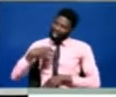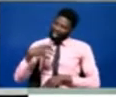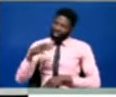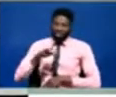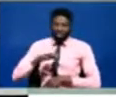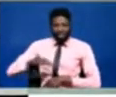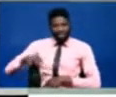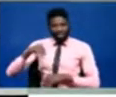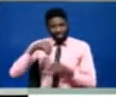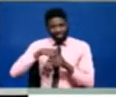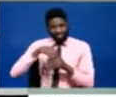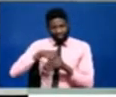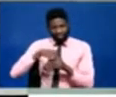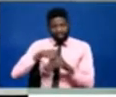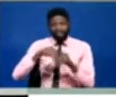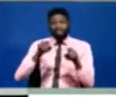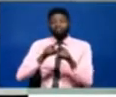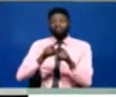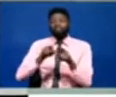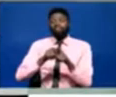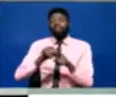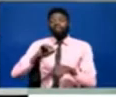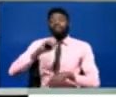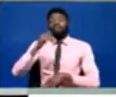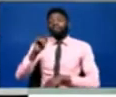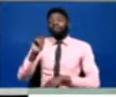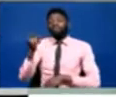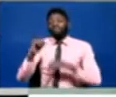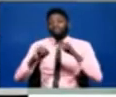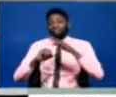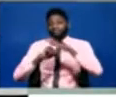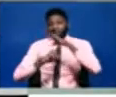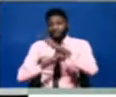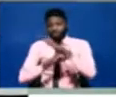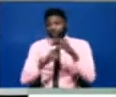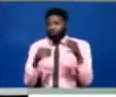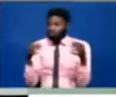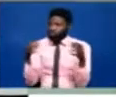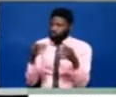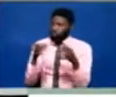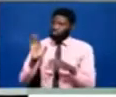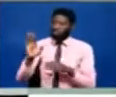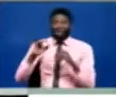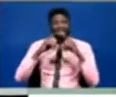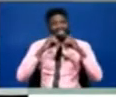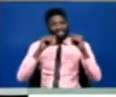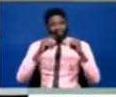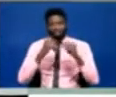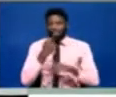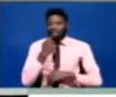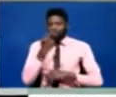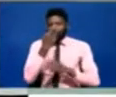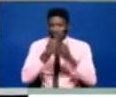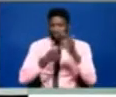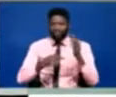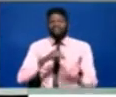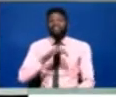Kenya the Mount Kenya Foundation, the statement they made was that Raila